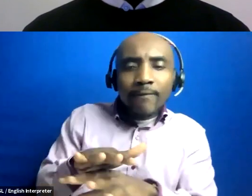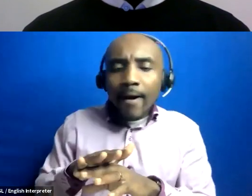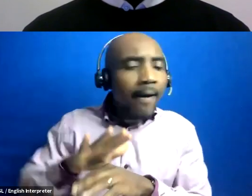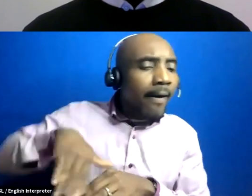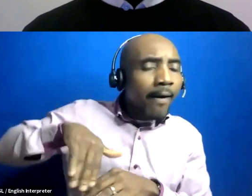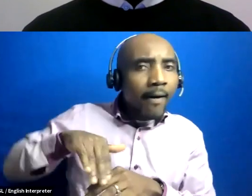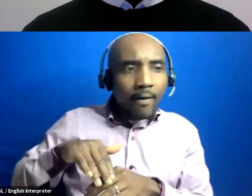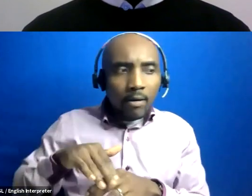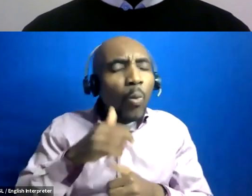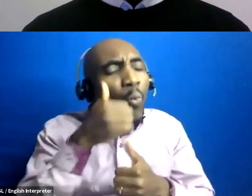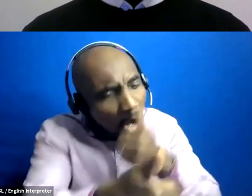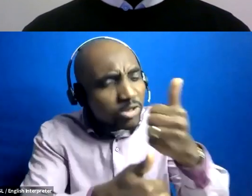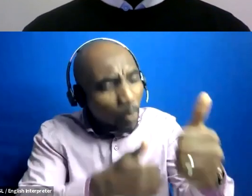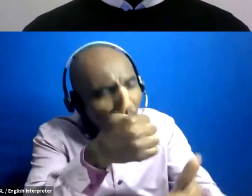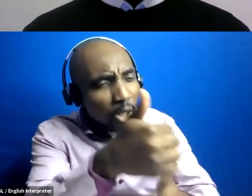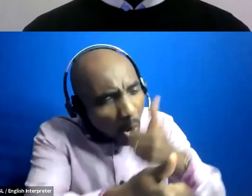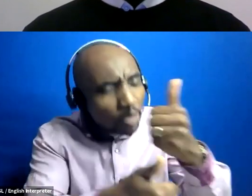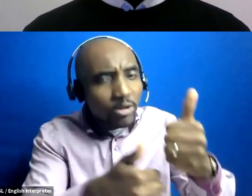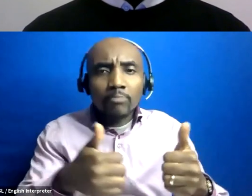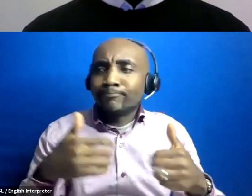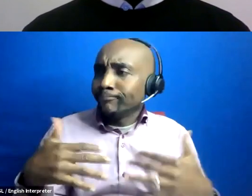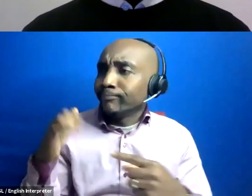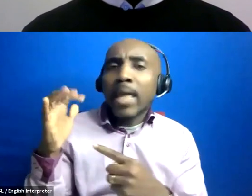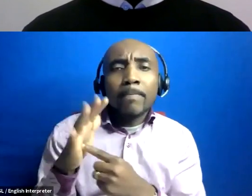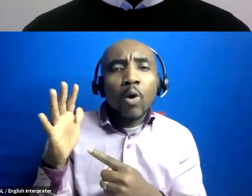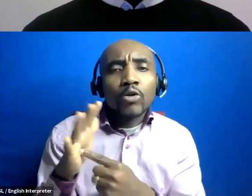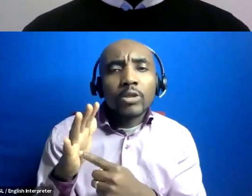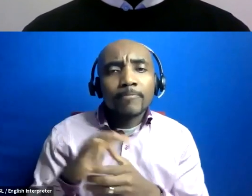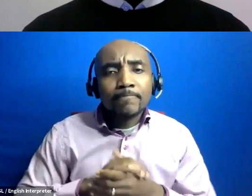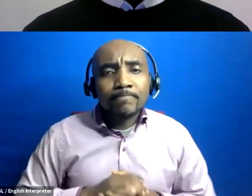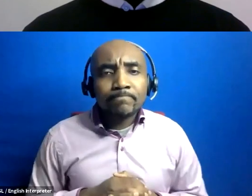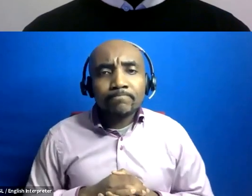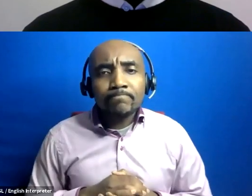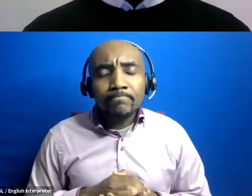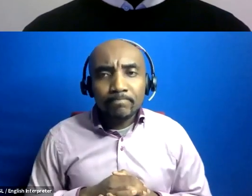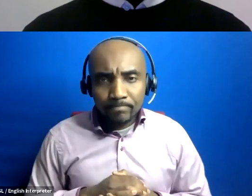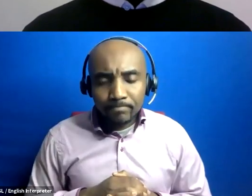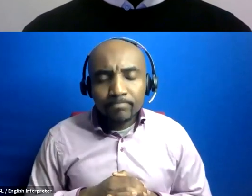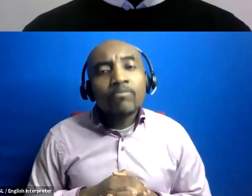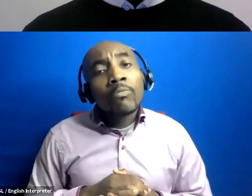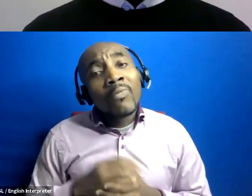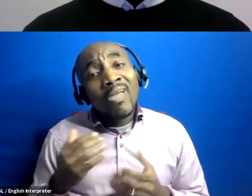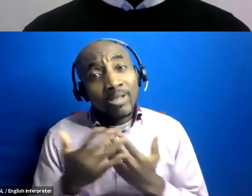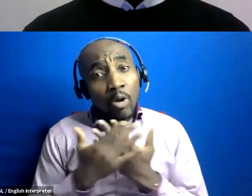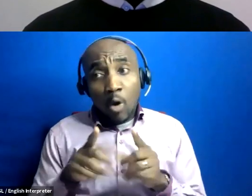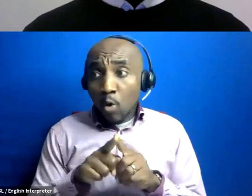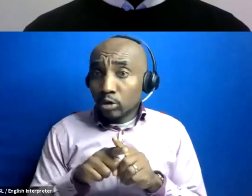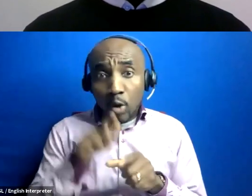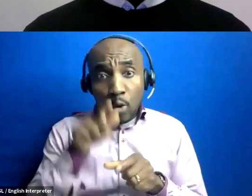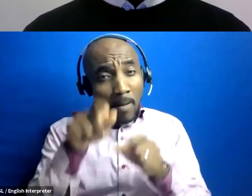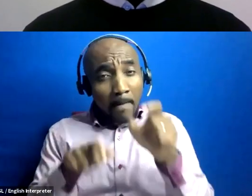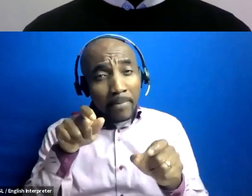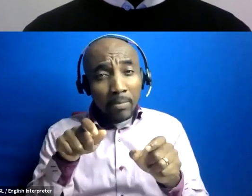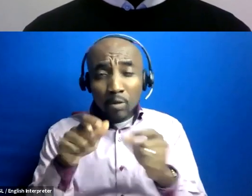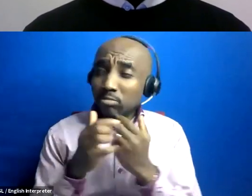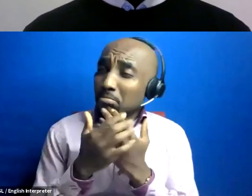saying, well done to you, you know, it's important. And on top of that, the number of people who have told me that